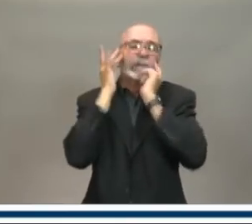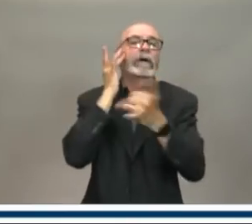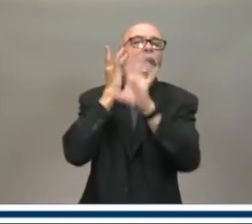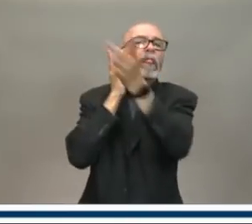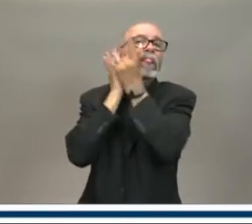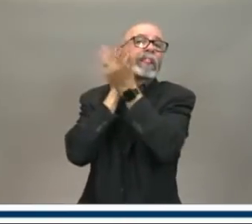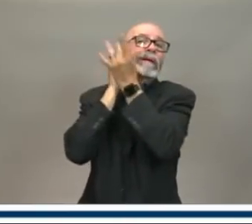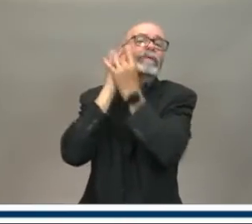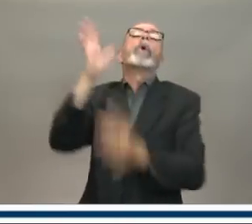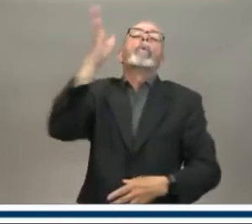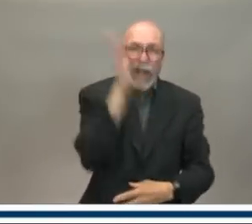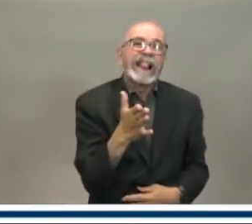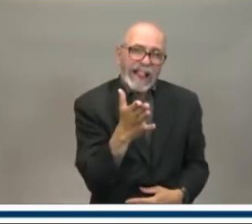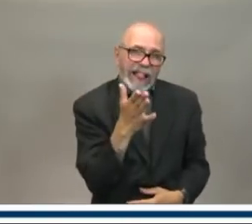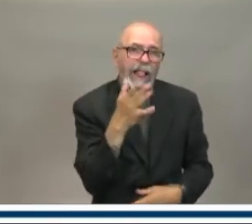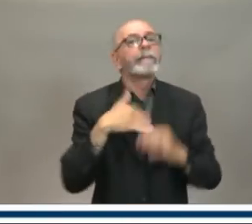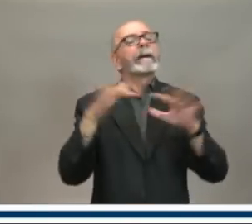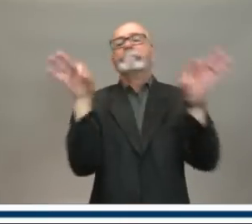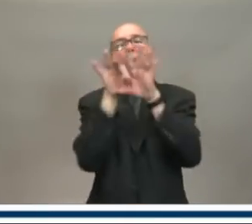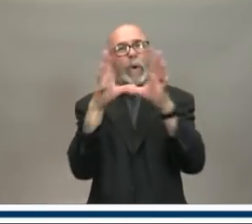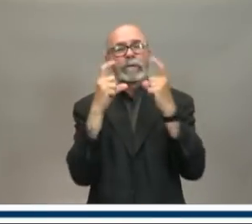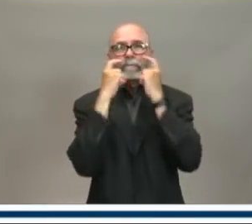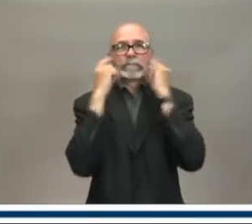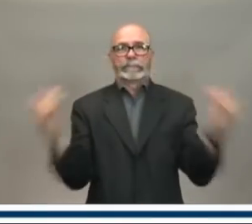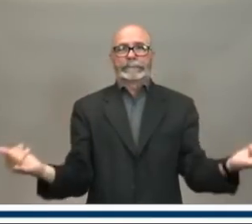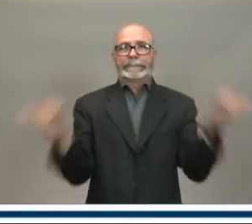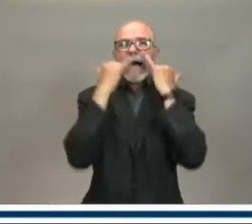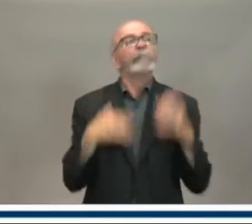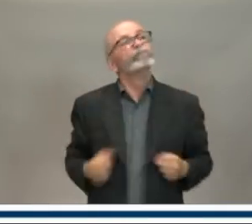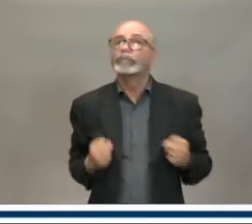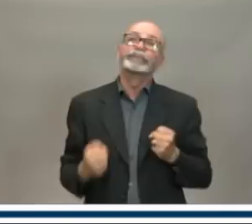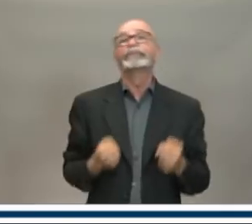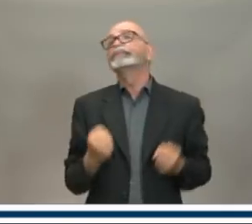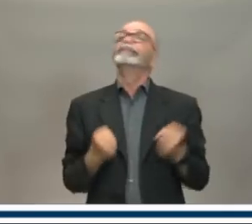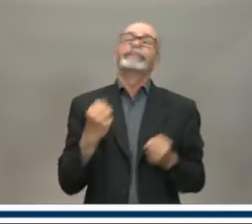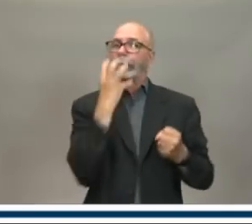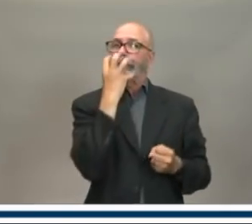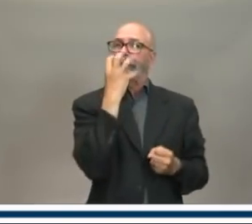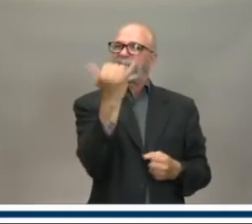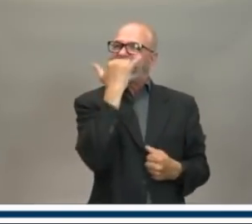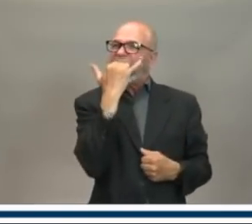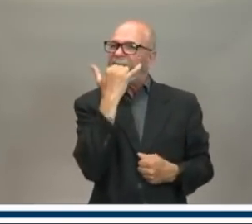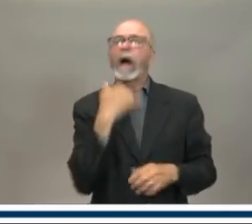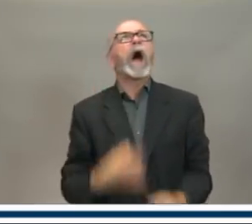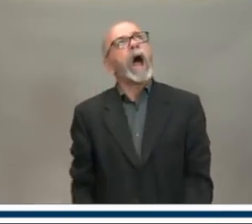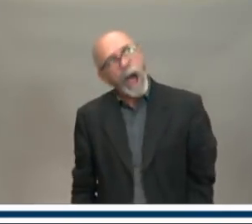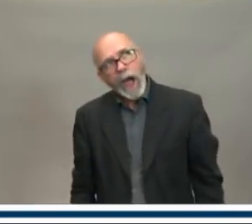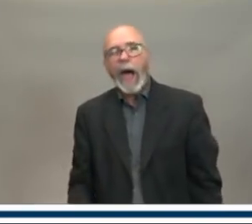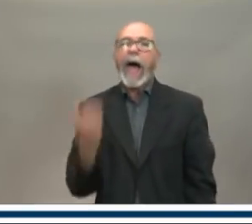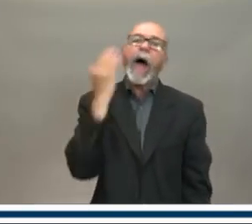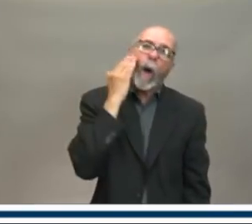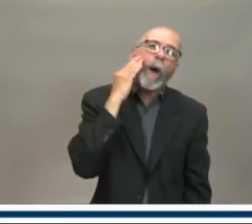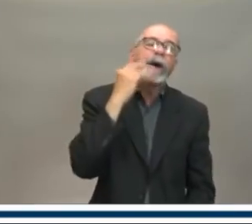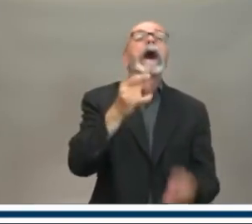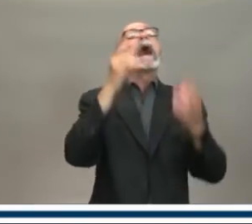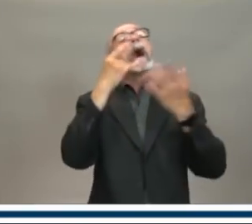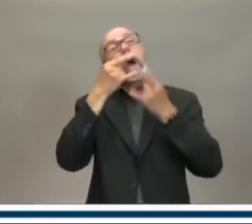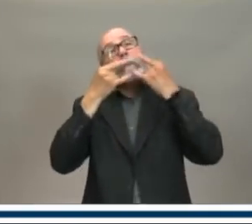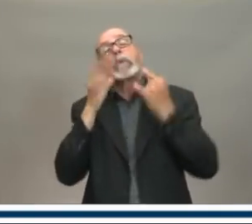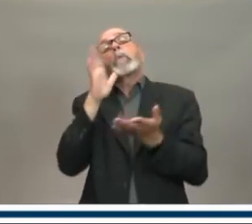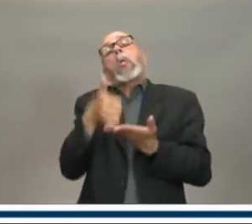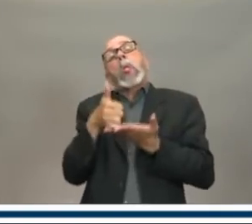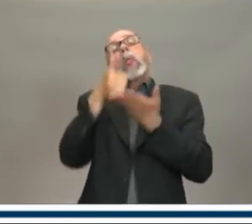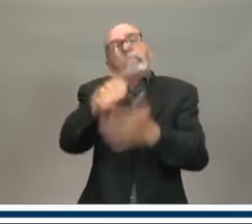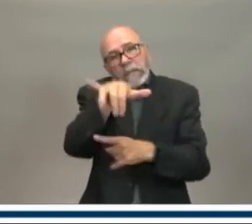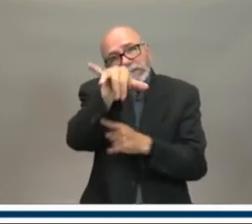yourself. So it's important to understand that masks can be helpful. But it's really important that